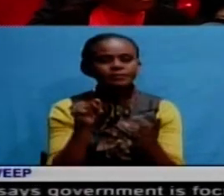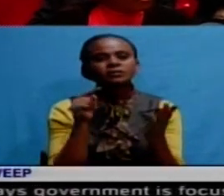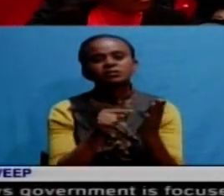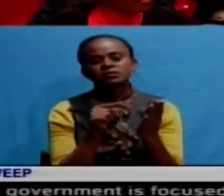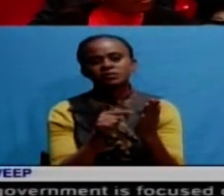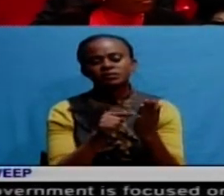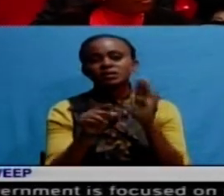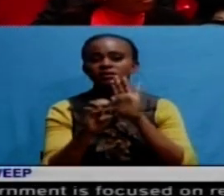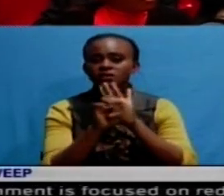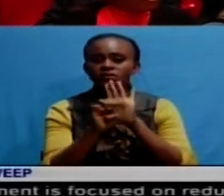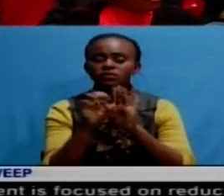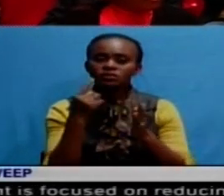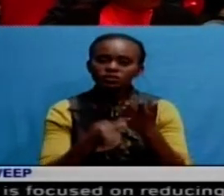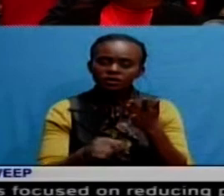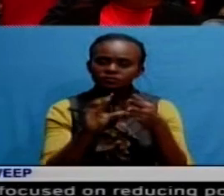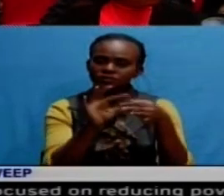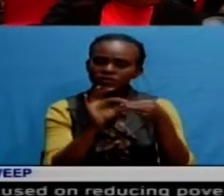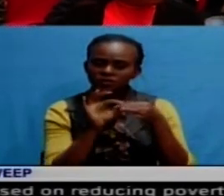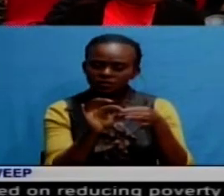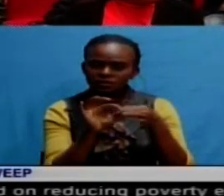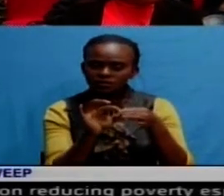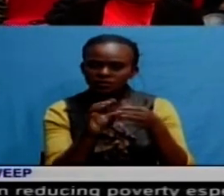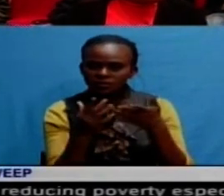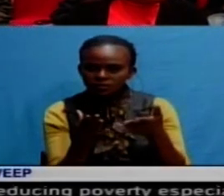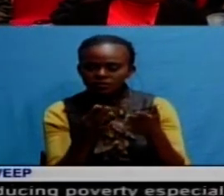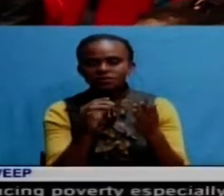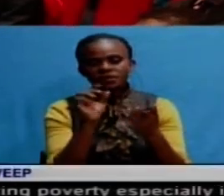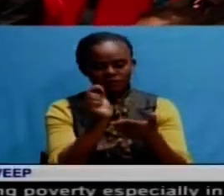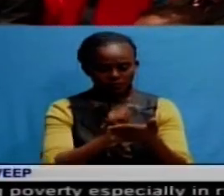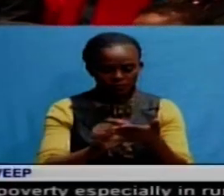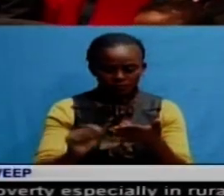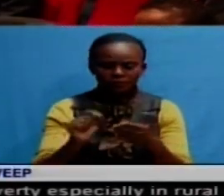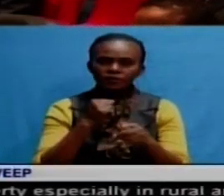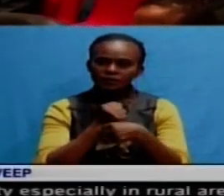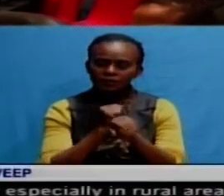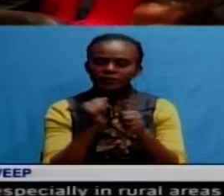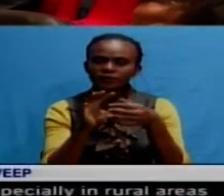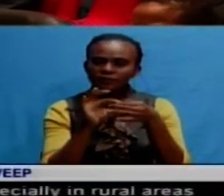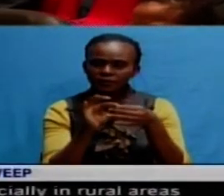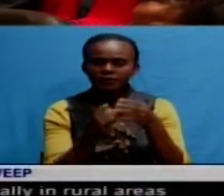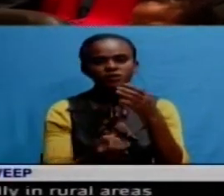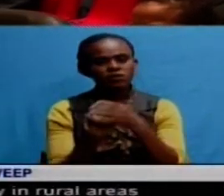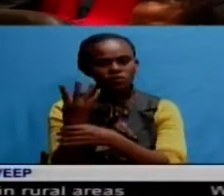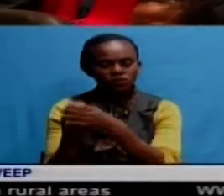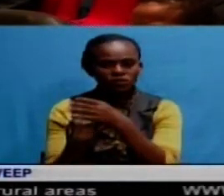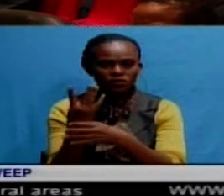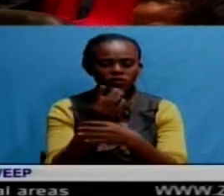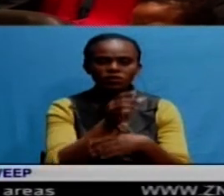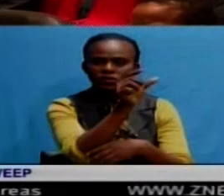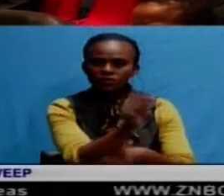an example of unity as artists create synergies that can grow individual